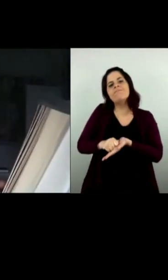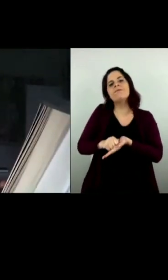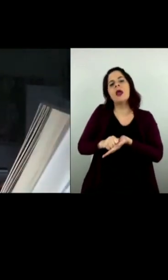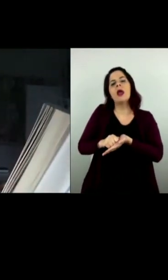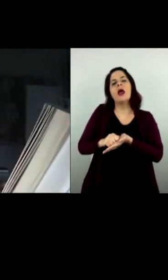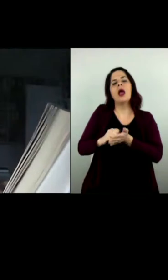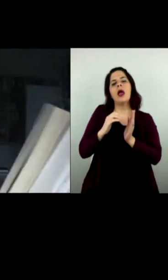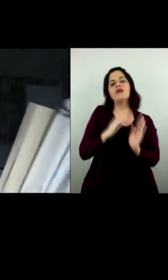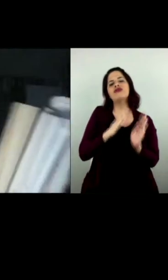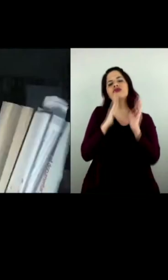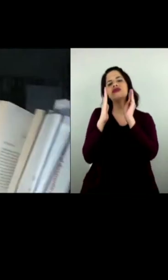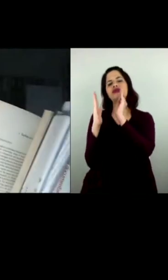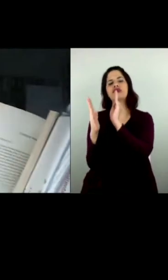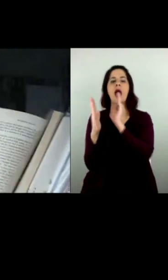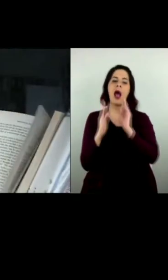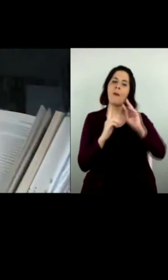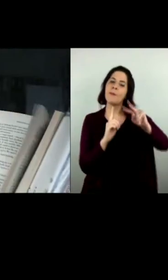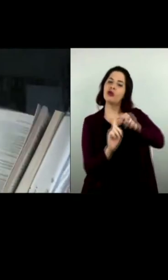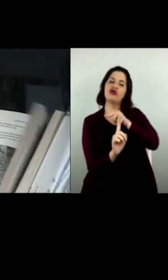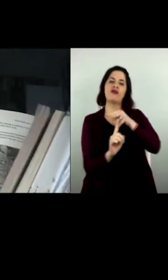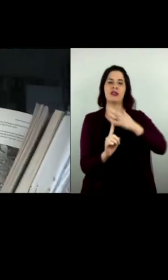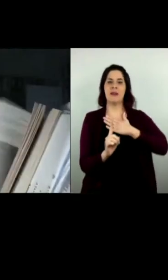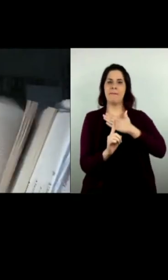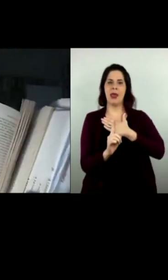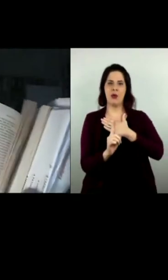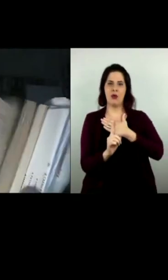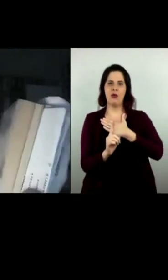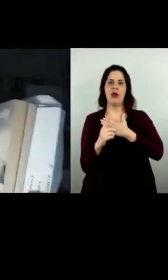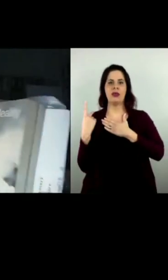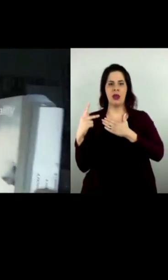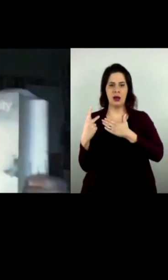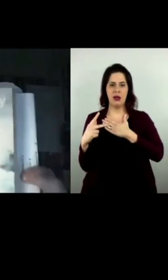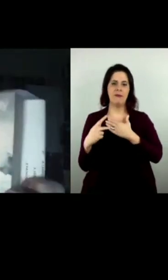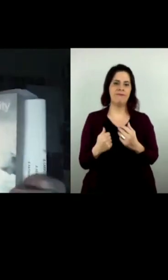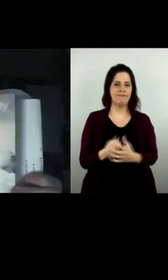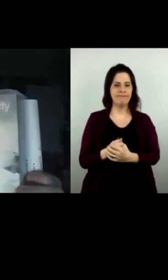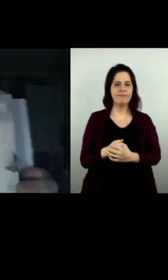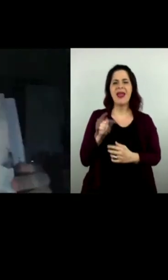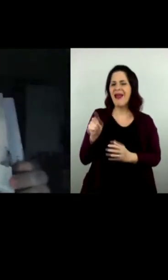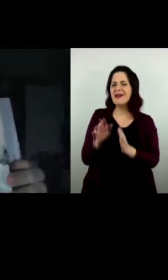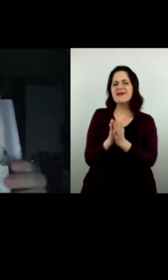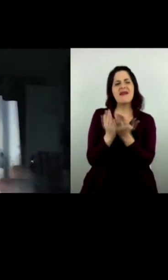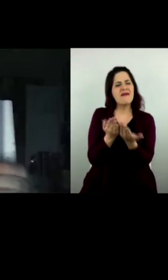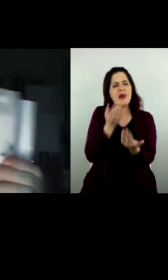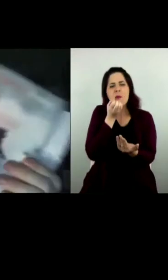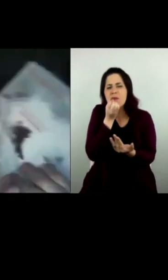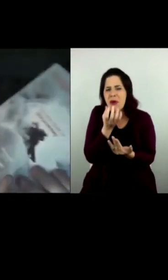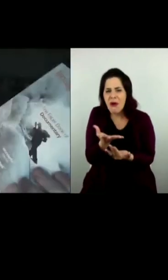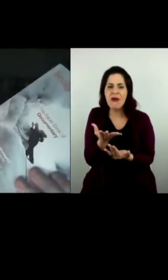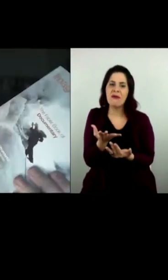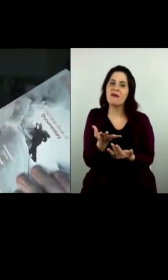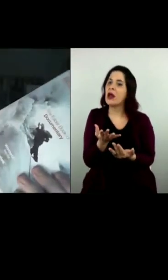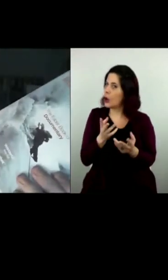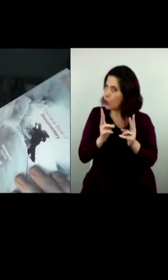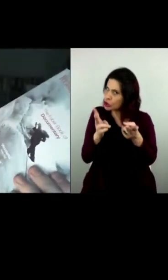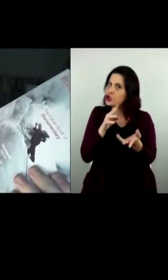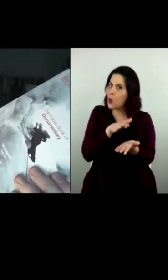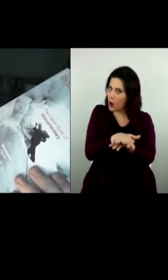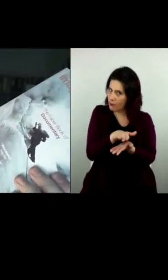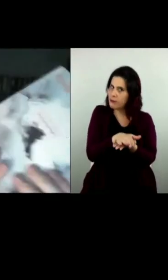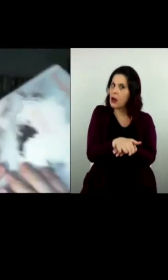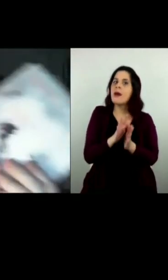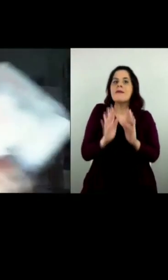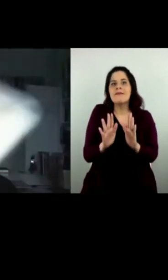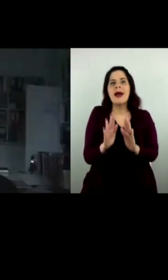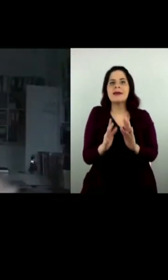of view. And that's what we did, you know, and it was a good book, and it's still in print, but it was limited, as